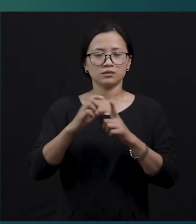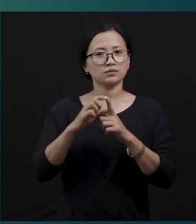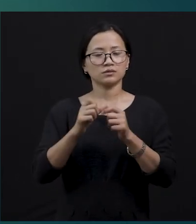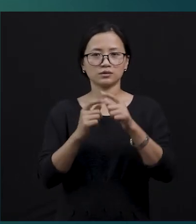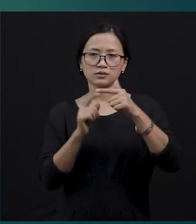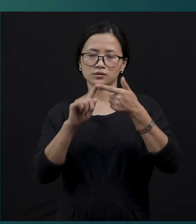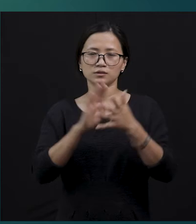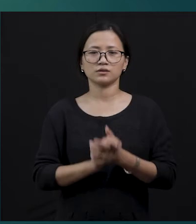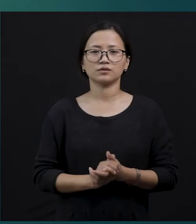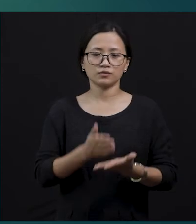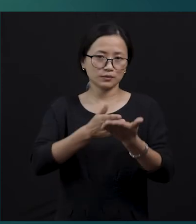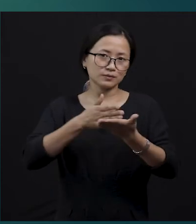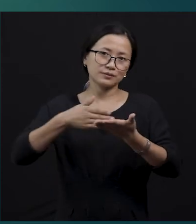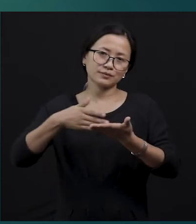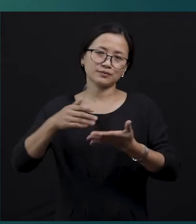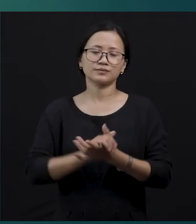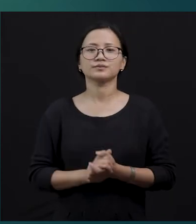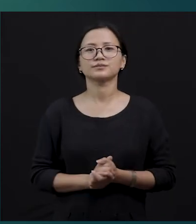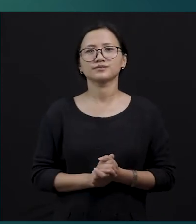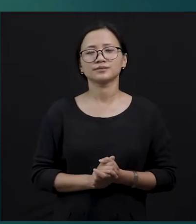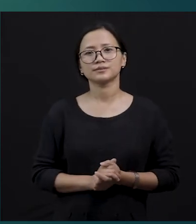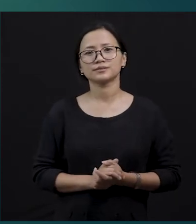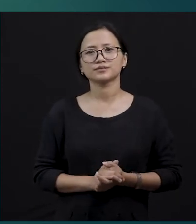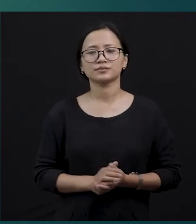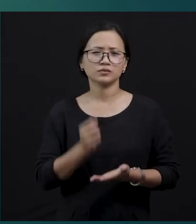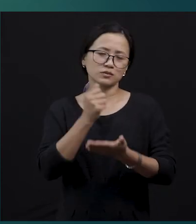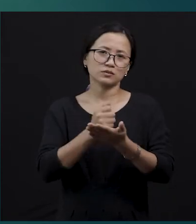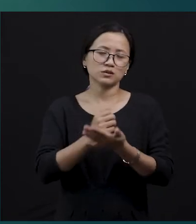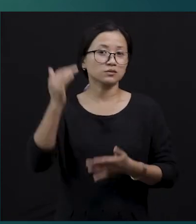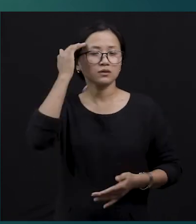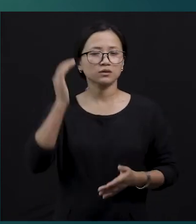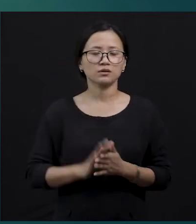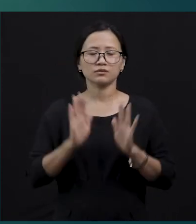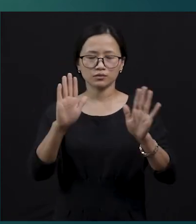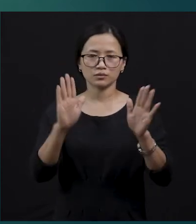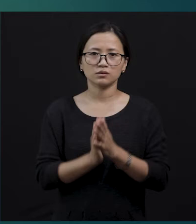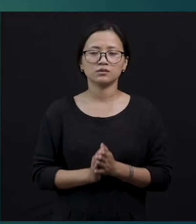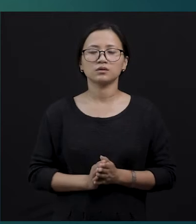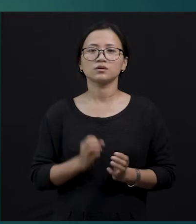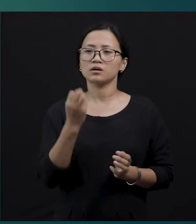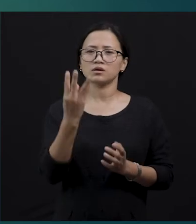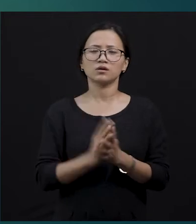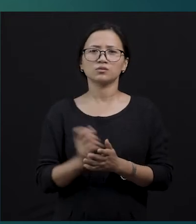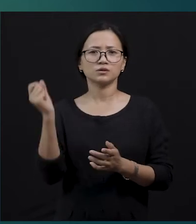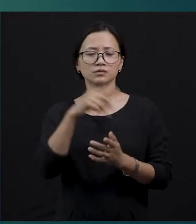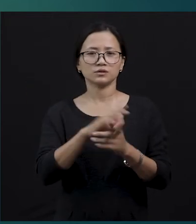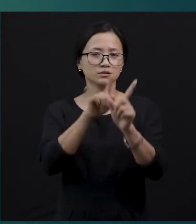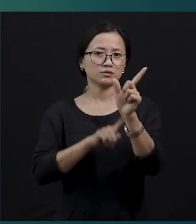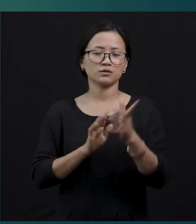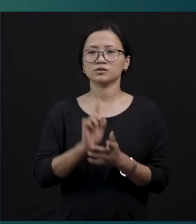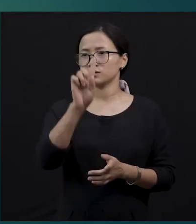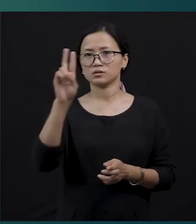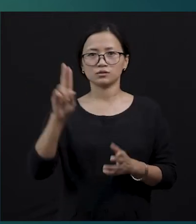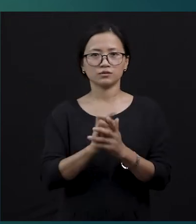date of our birthday, right? So, you should know that we have how many months in a year? We